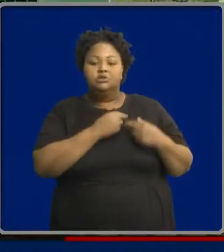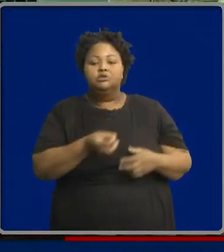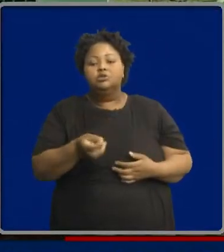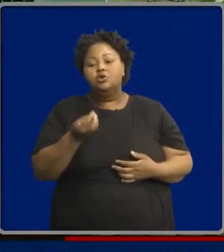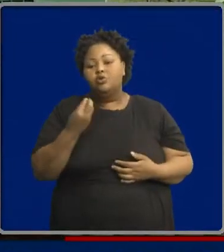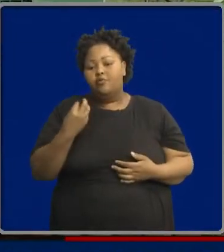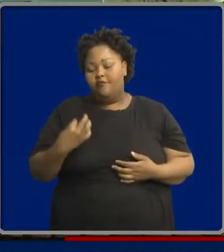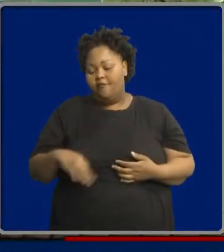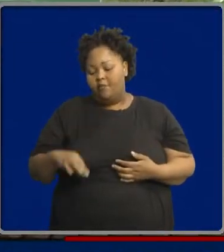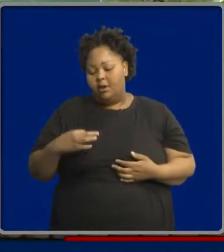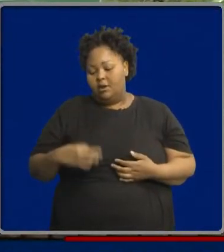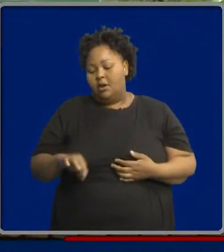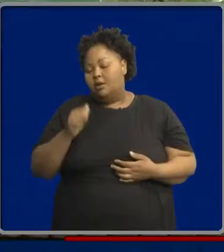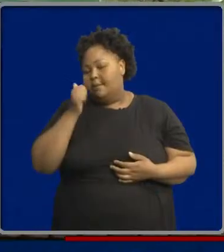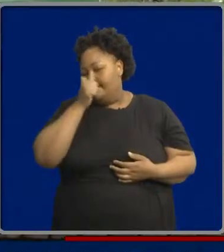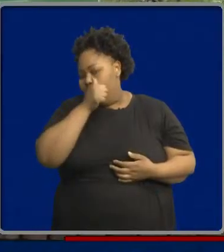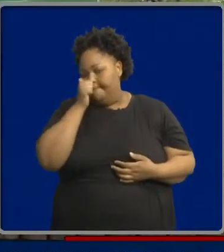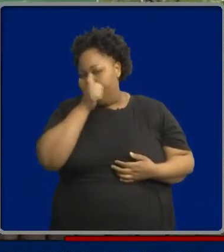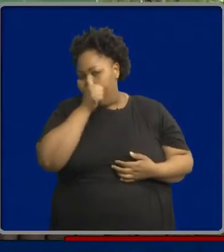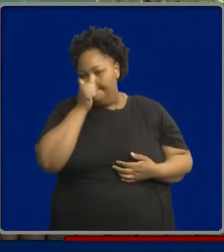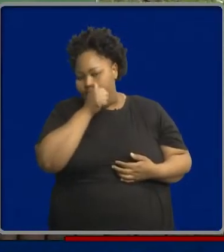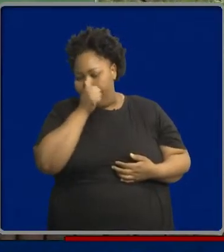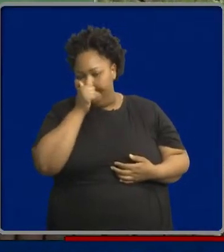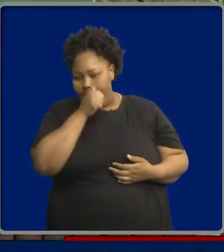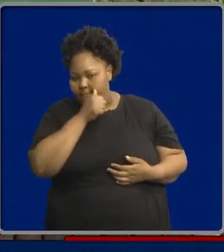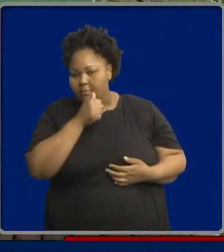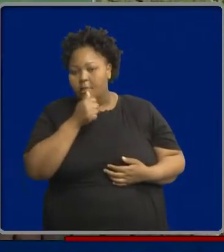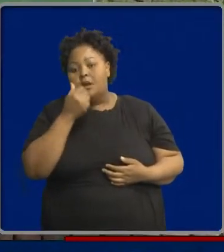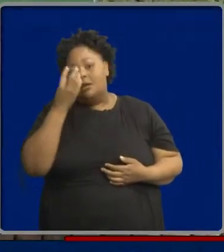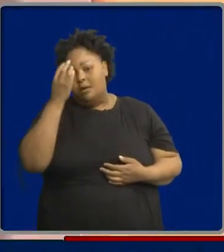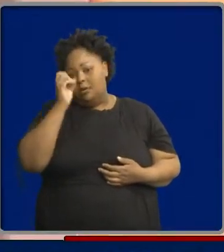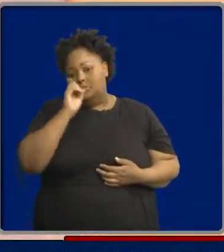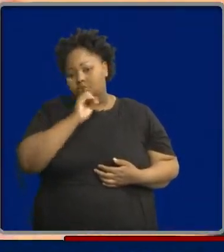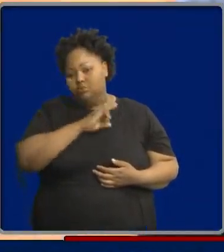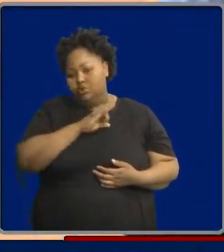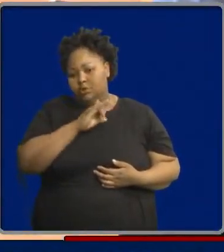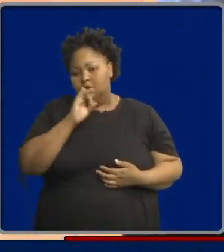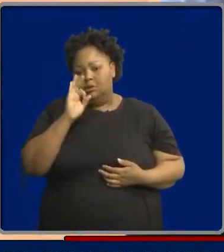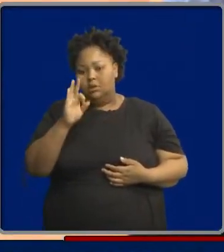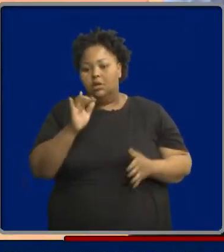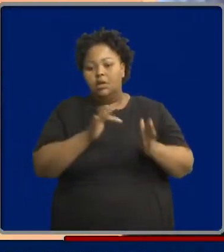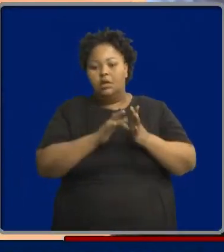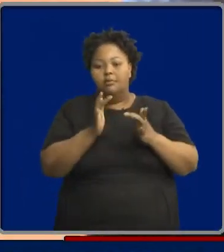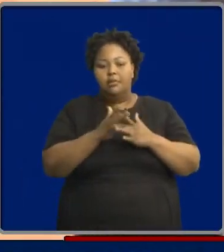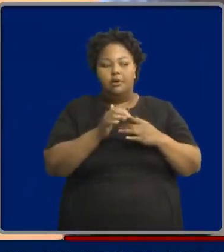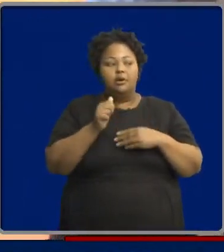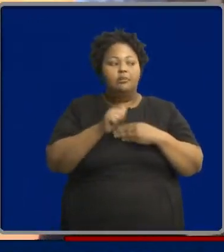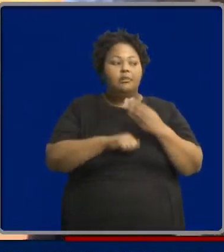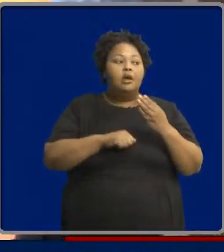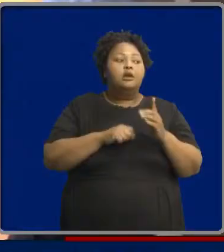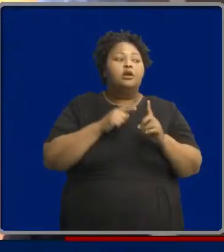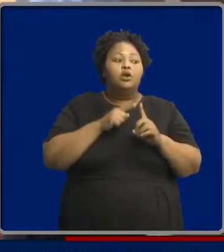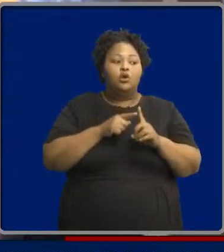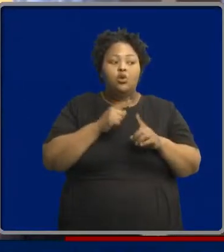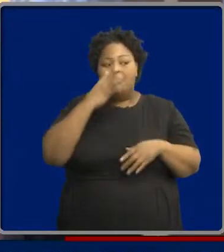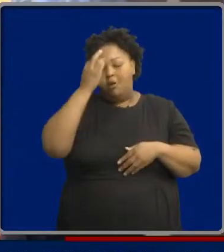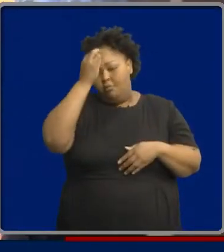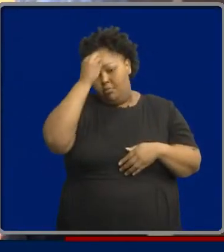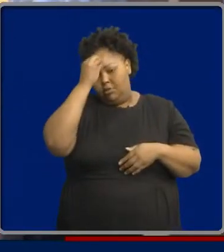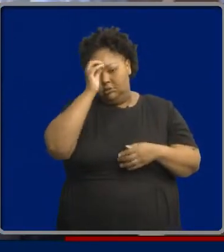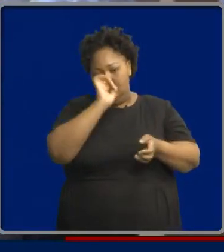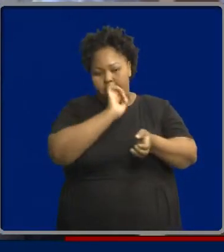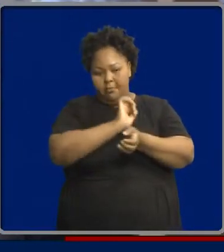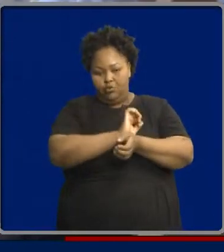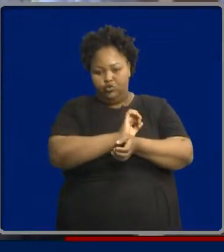The accused states that he was arrested by the police on the 23rd of April 2025. He says he will